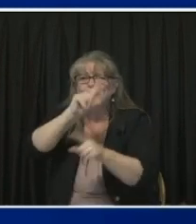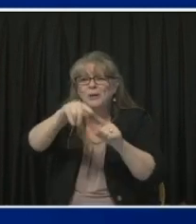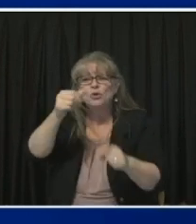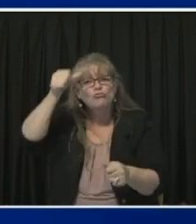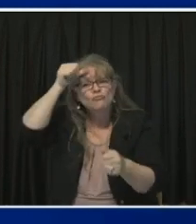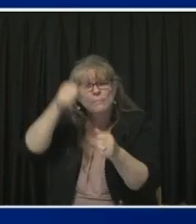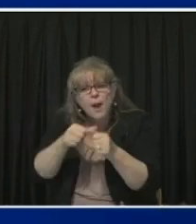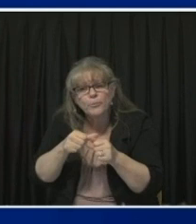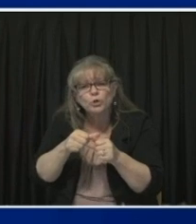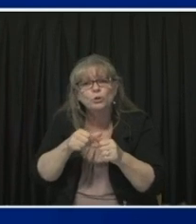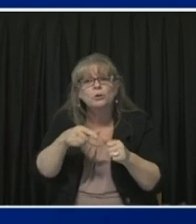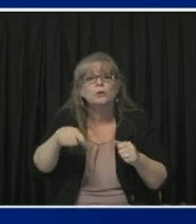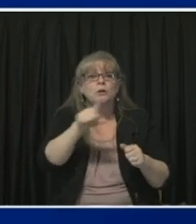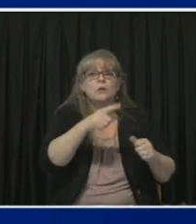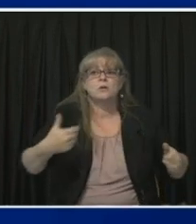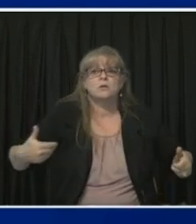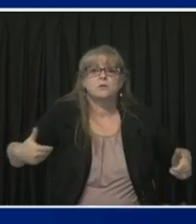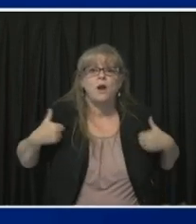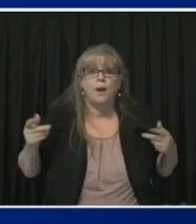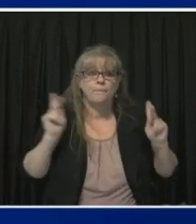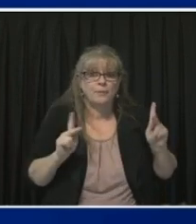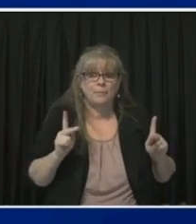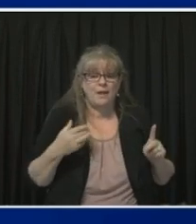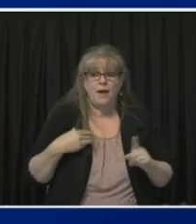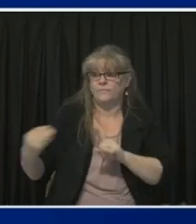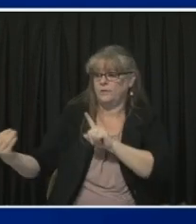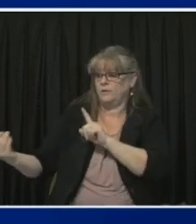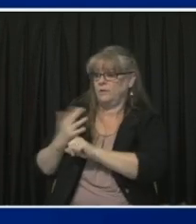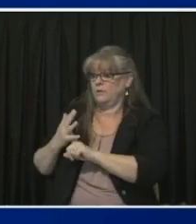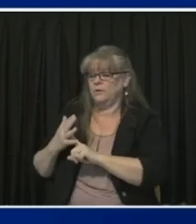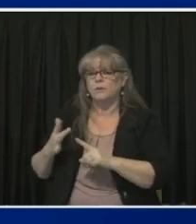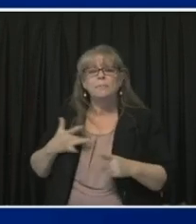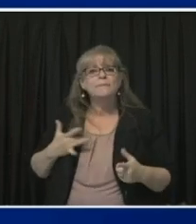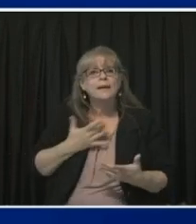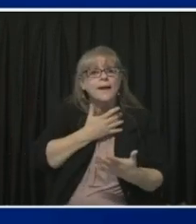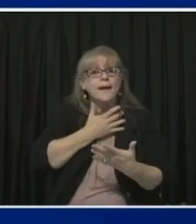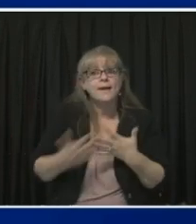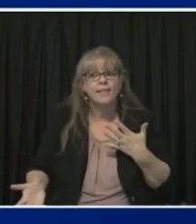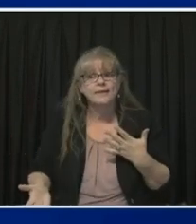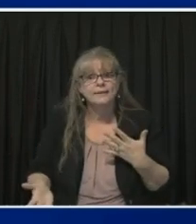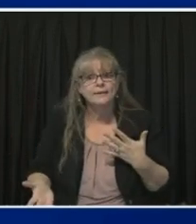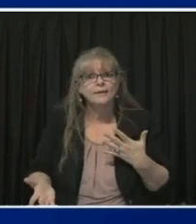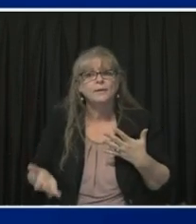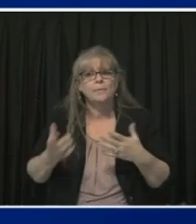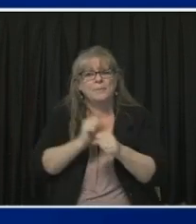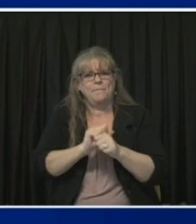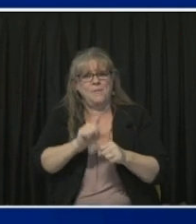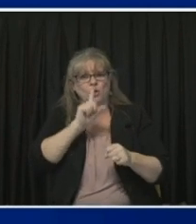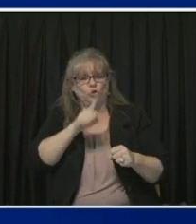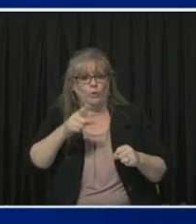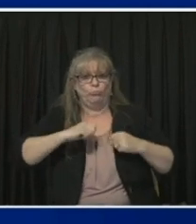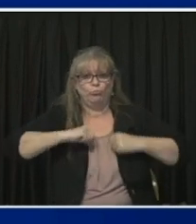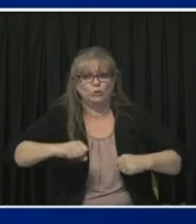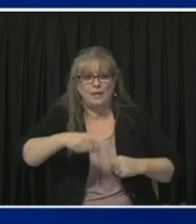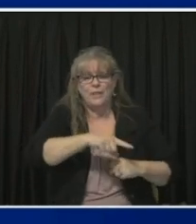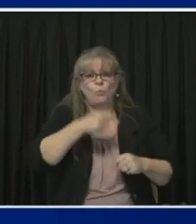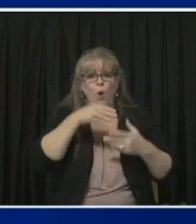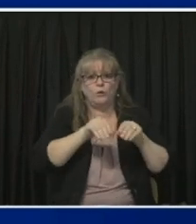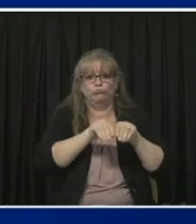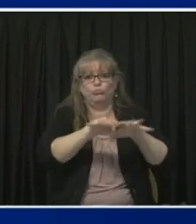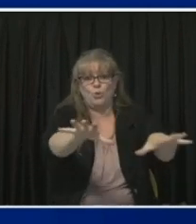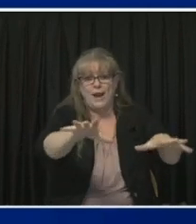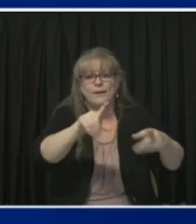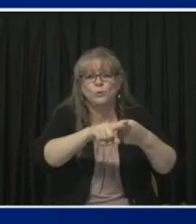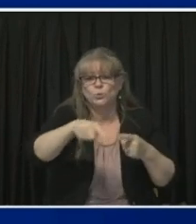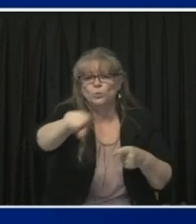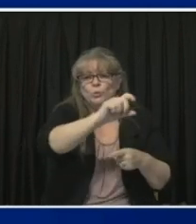population. We want to stop it from being brought into these facilities the extent we can. And when we identify asymptomatic or symptomatic members of the